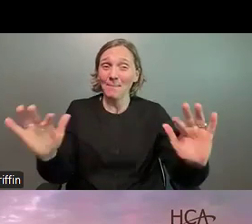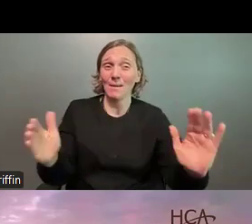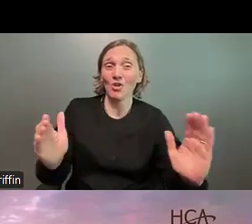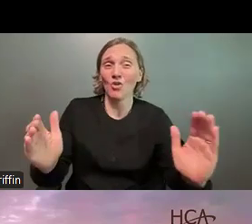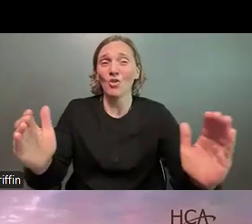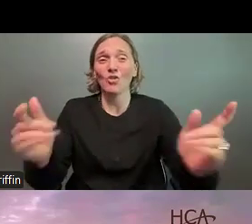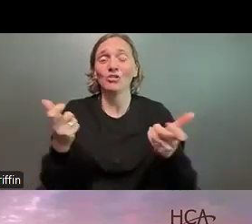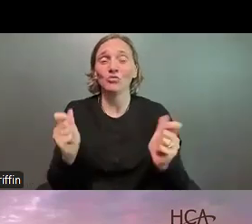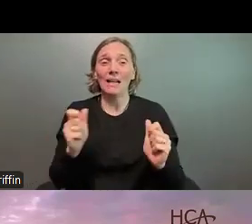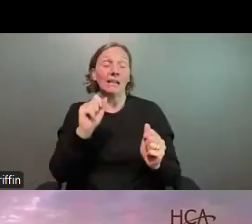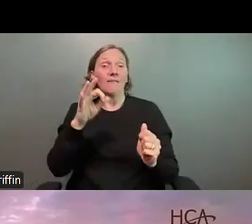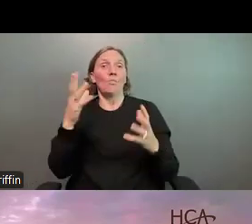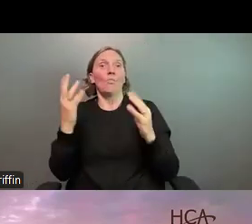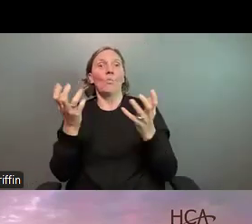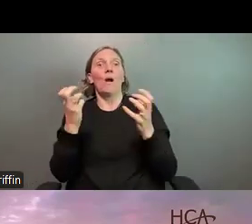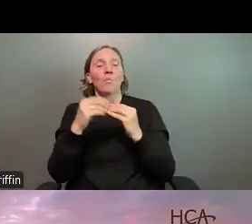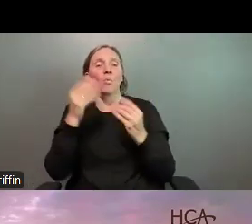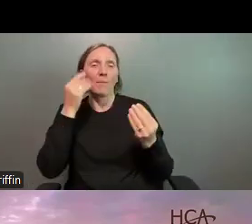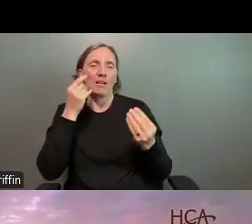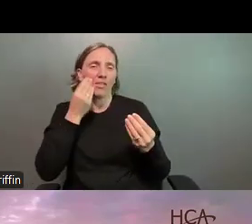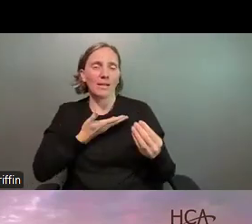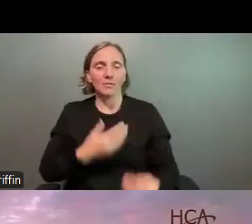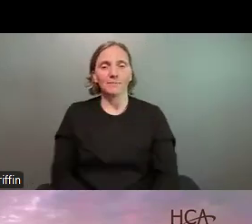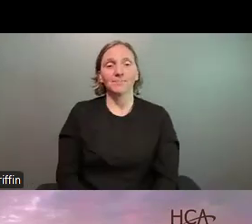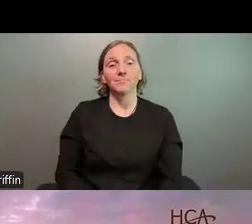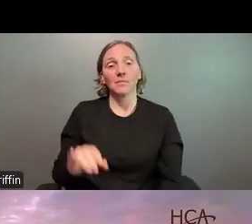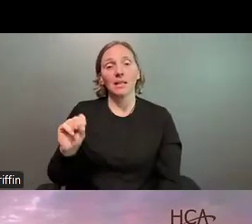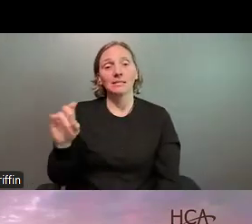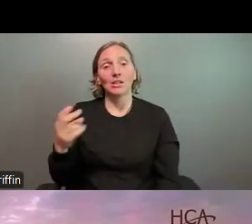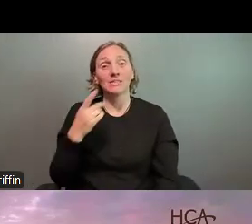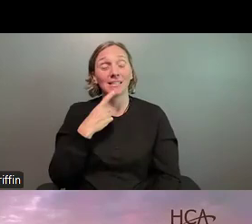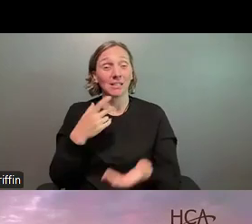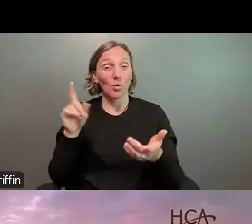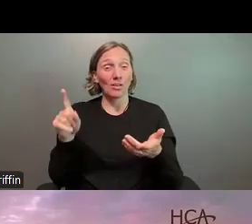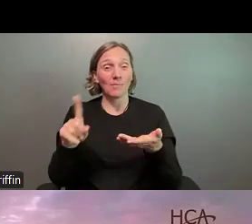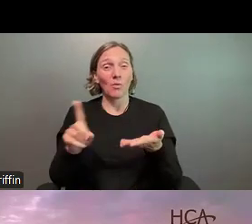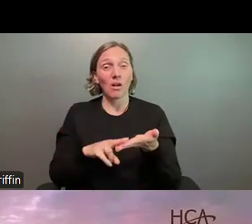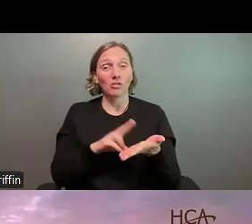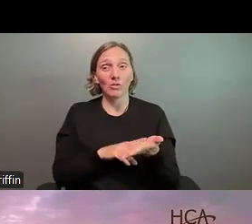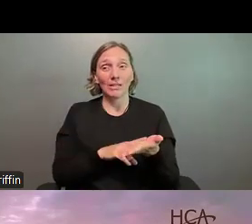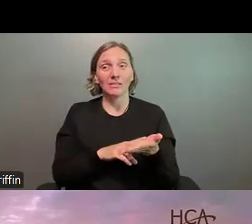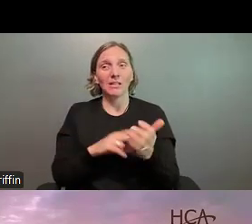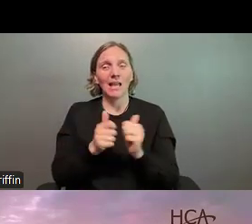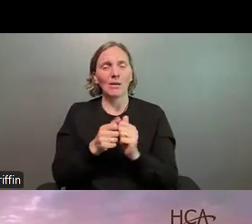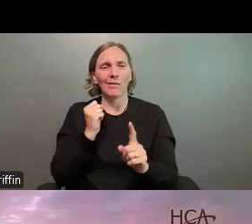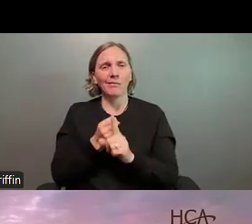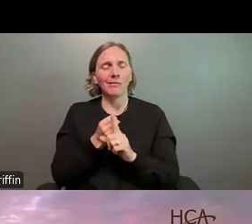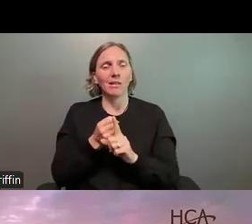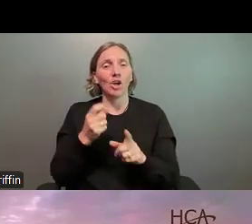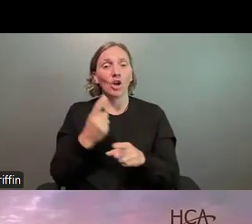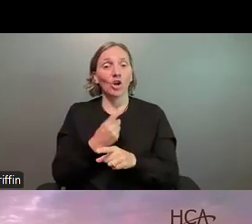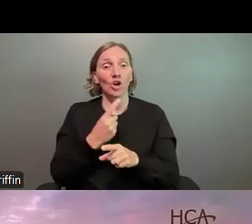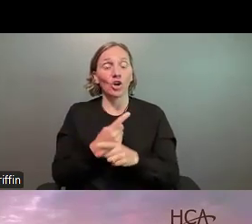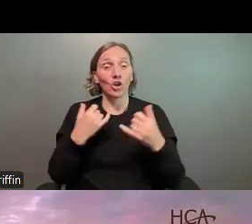You. So we have a question about contracts. How will this affect current contracts with the